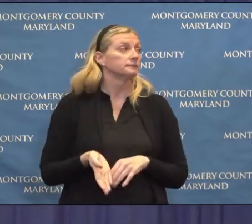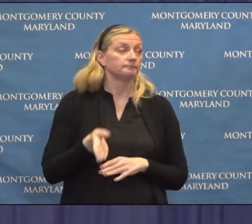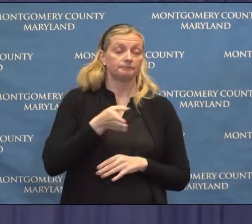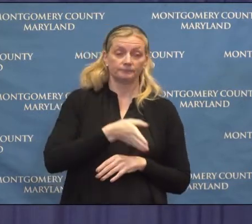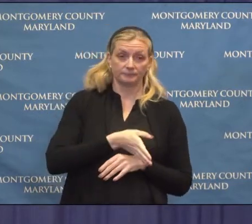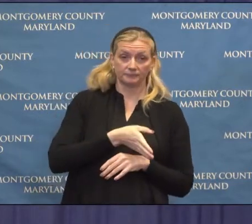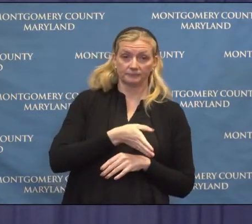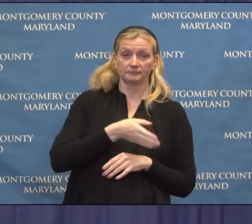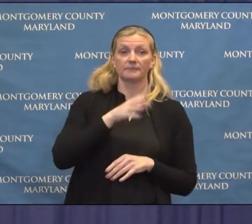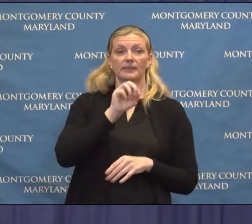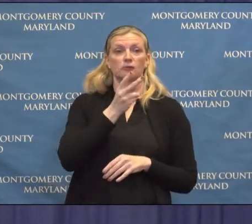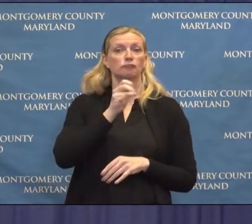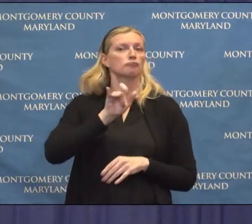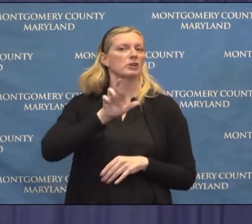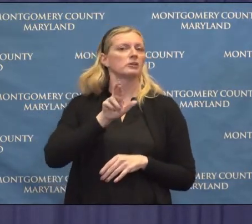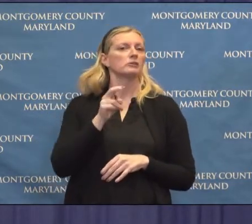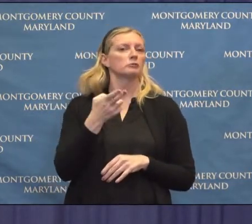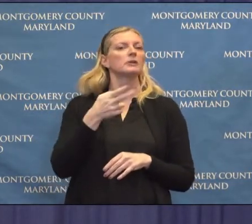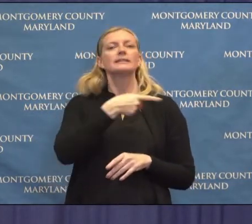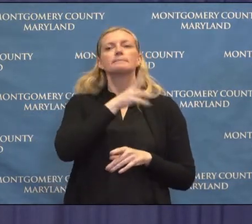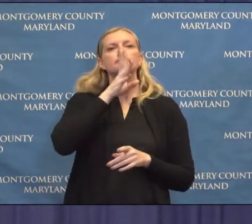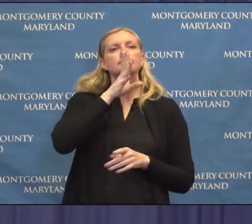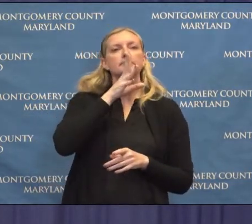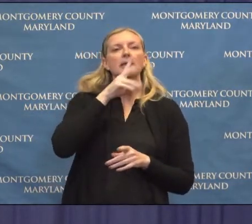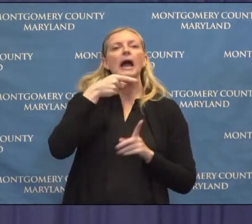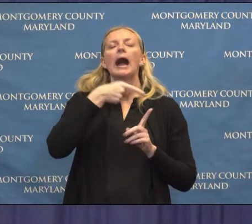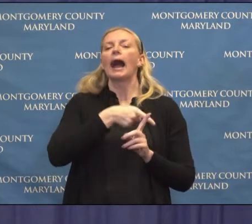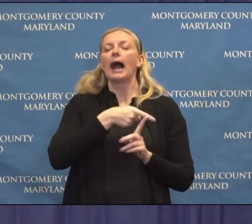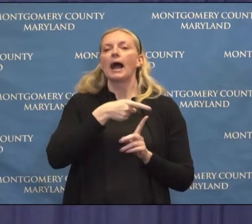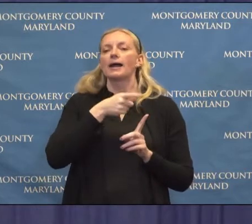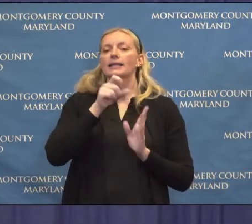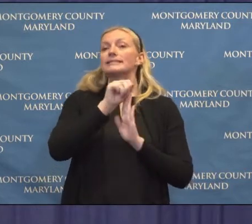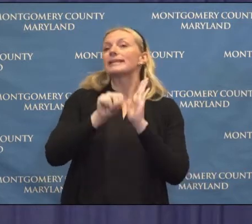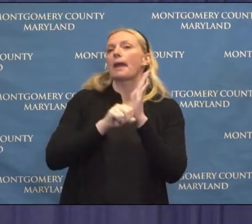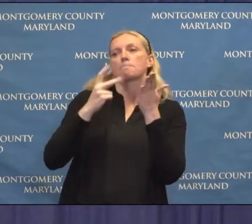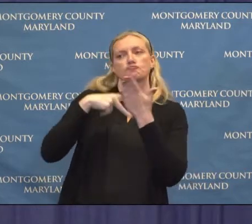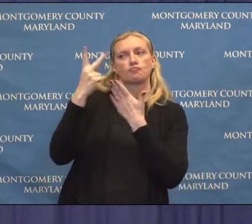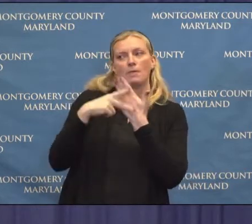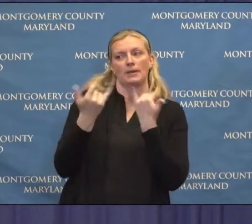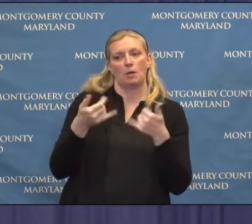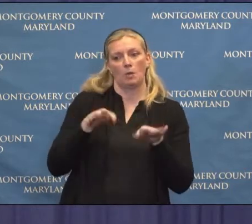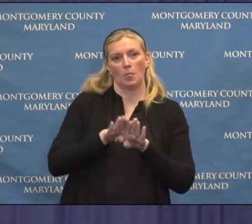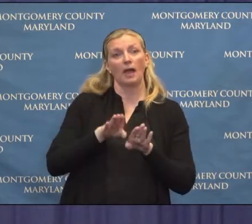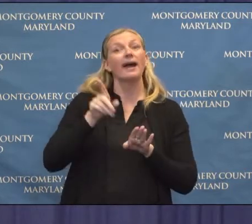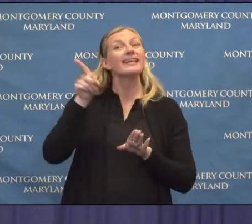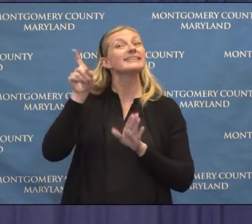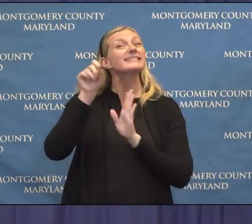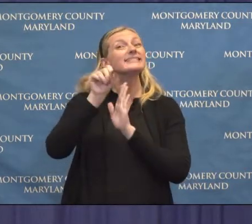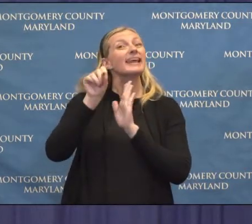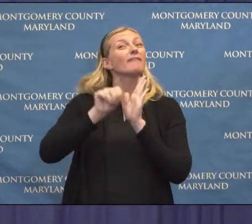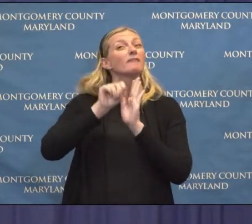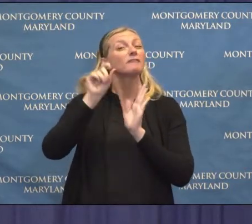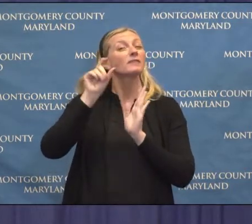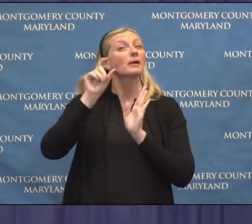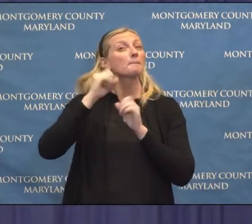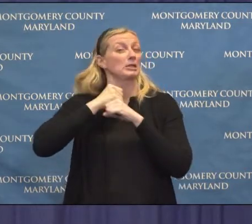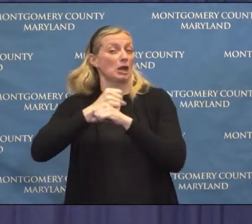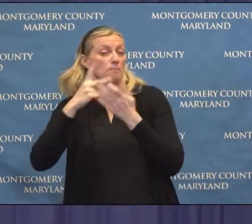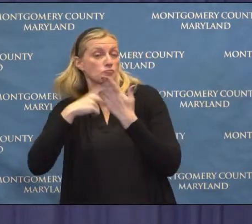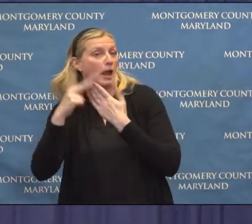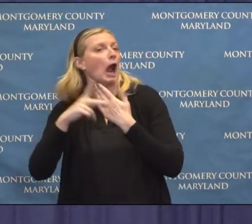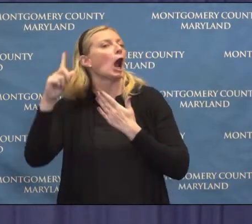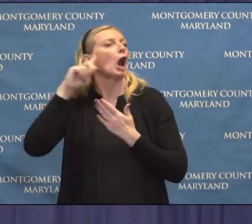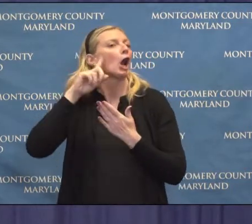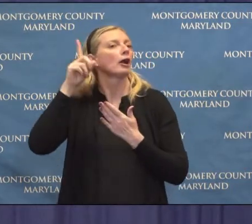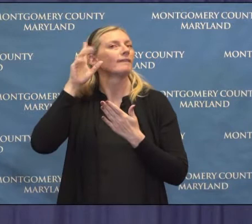is now closed. The payroll protection program, which is one of the federal programs, I heard ran out